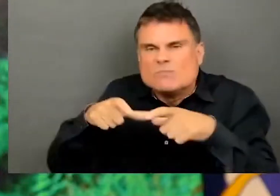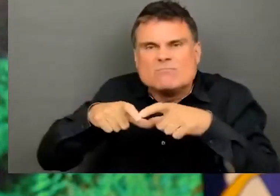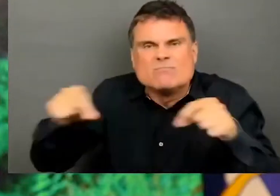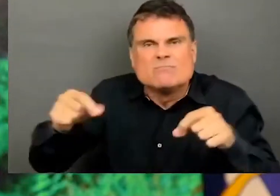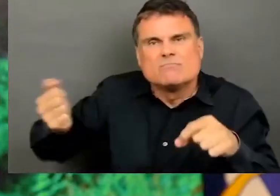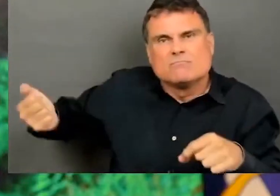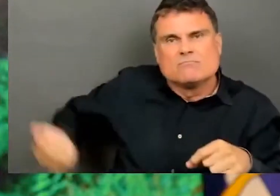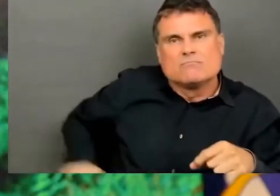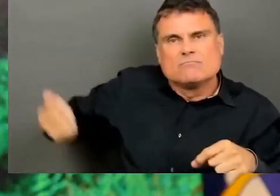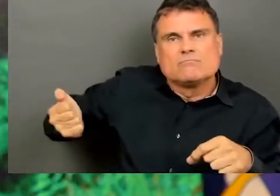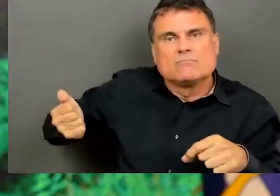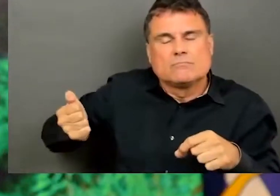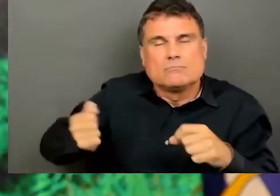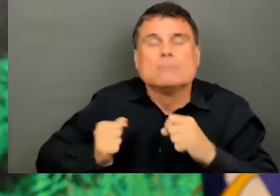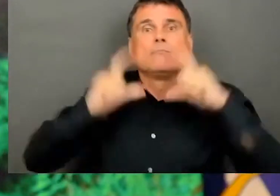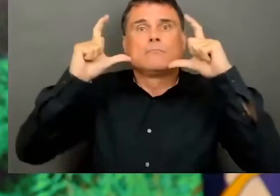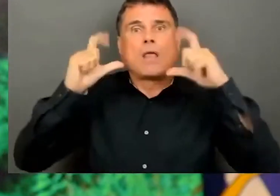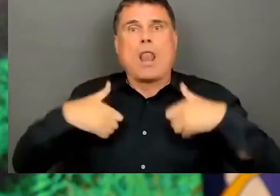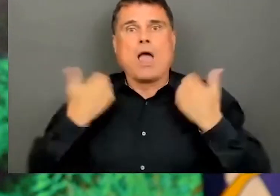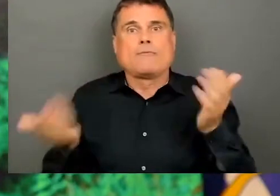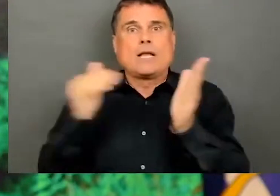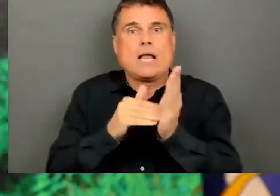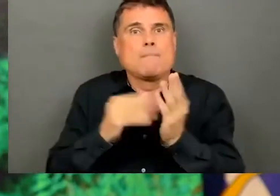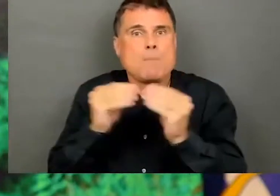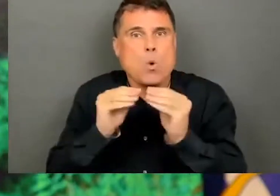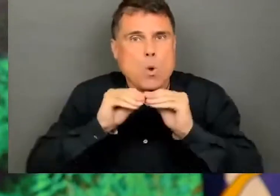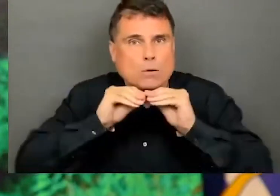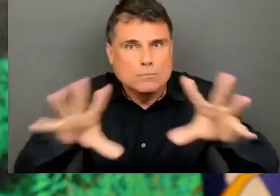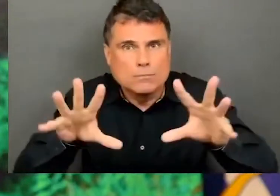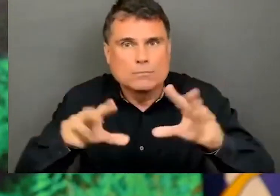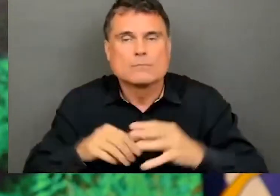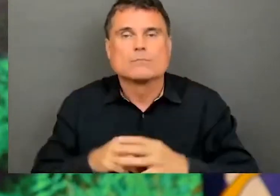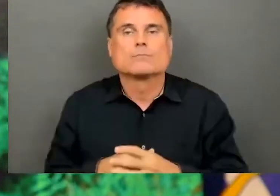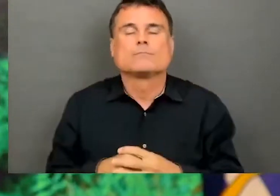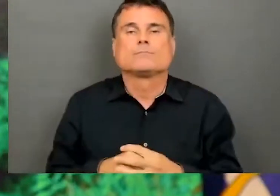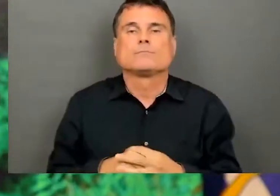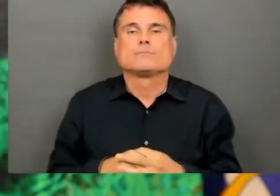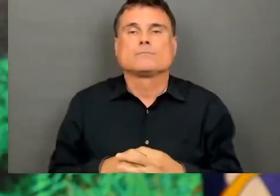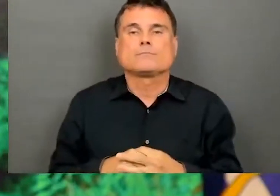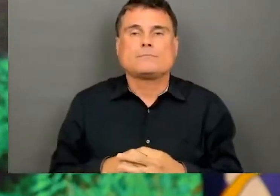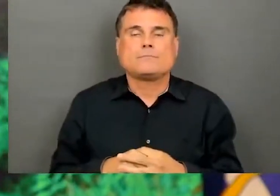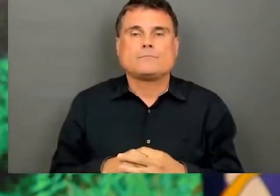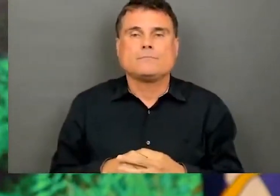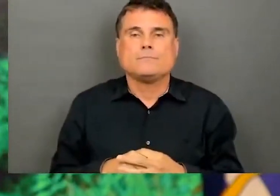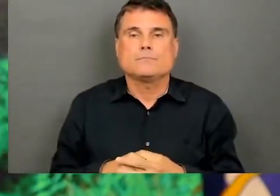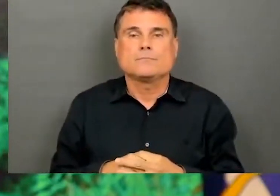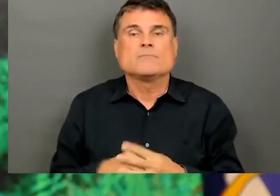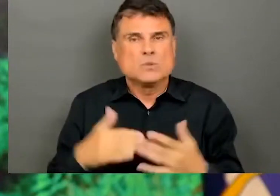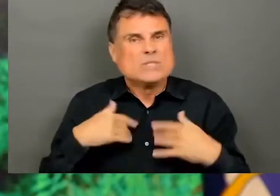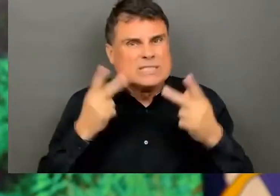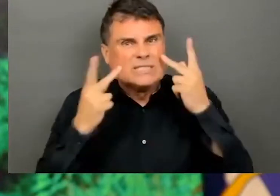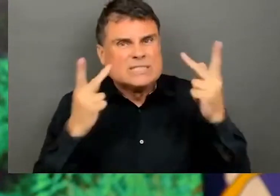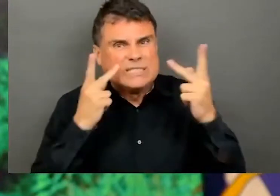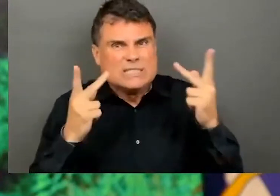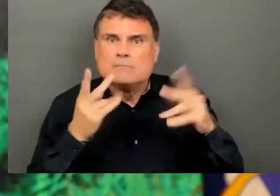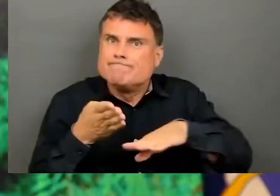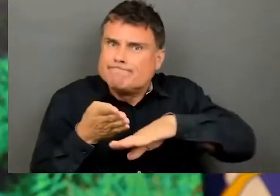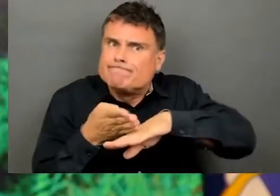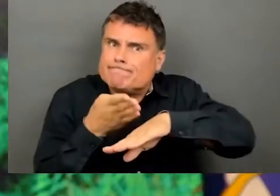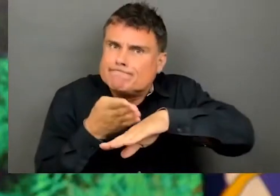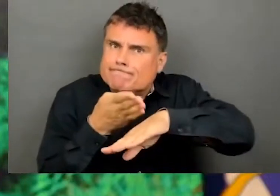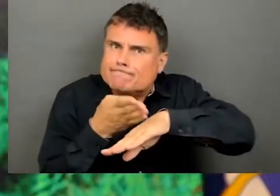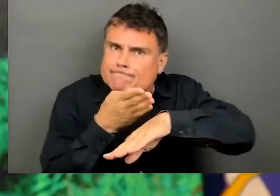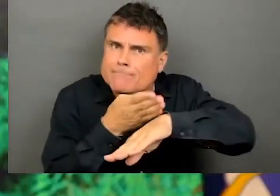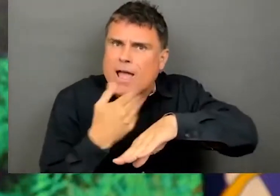the already toxic drug supply has become even more dangerous, and we have seen that in all parts of BC over this past